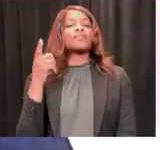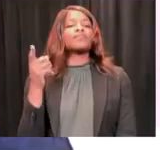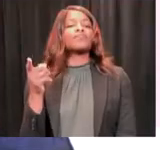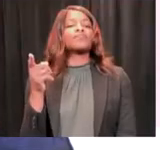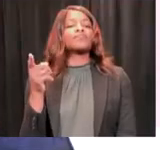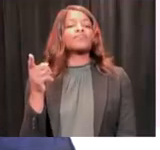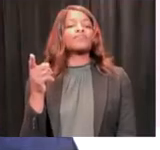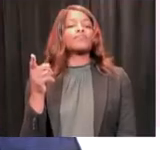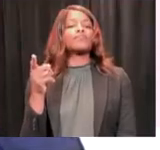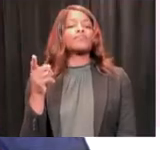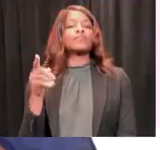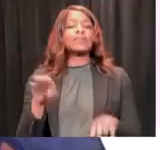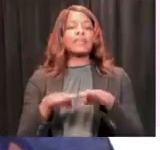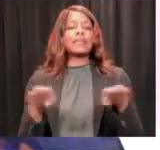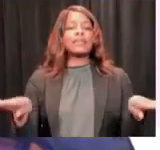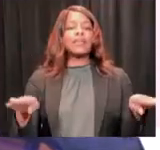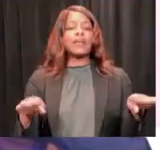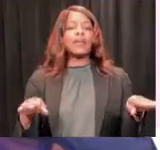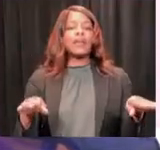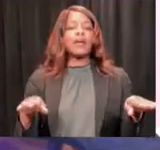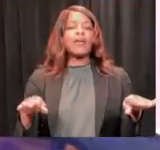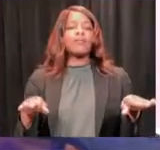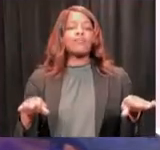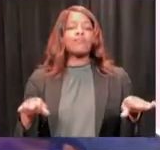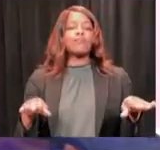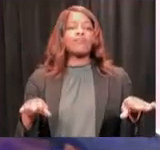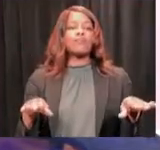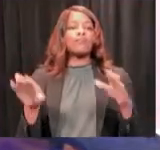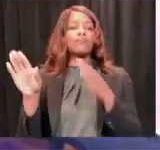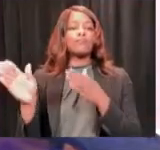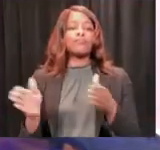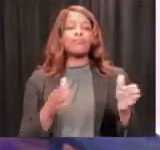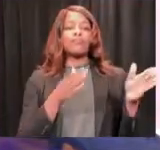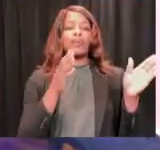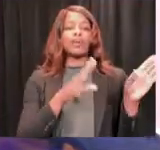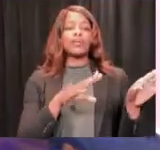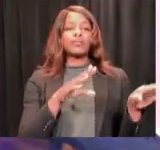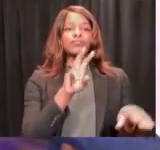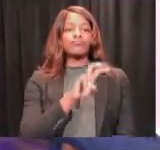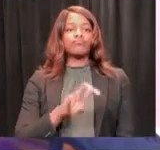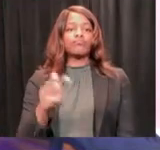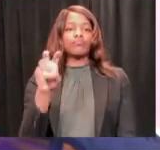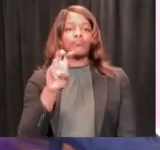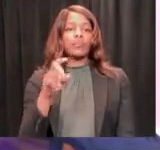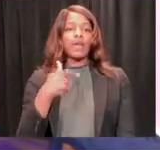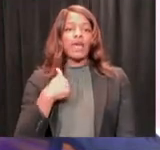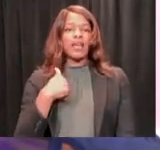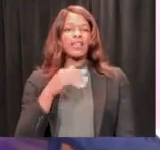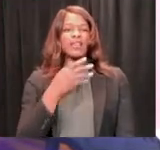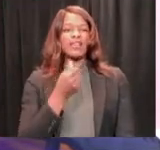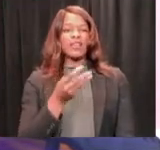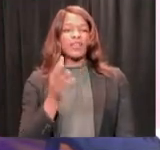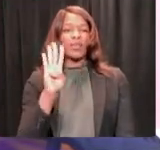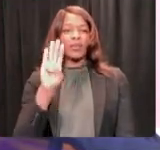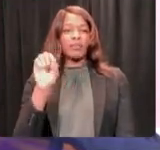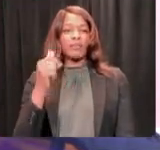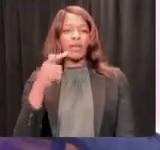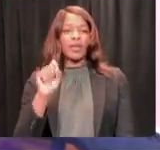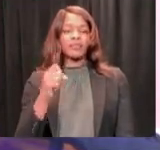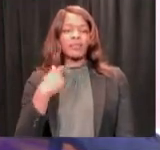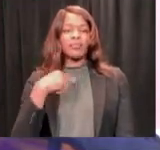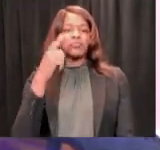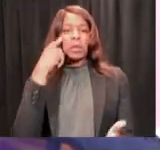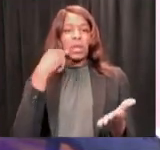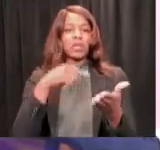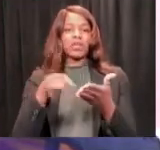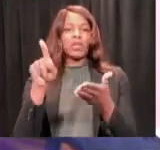I was at the counter getting ready to travel. Had a couple of bags. I was checking the bags with my family. As I was checking the bags, one of the